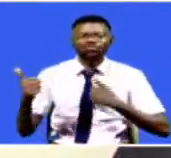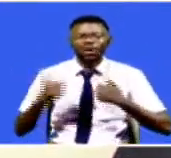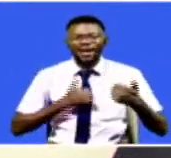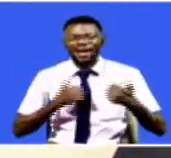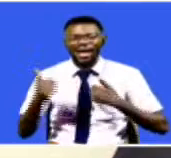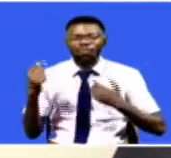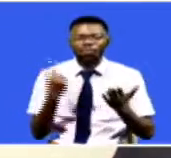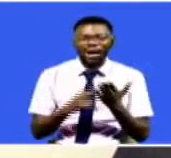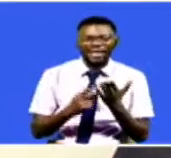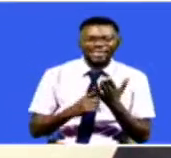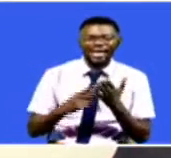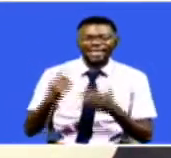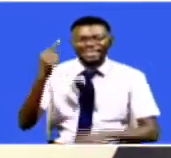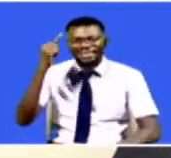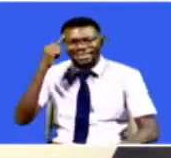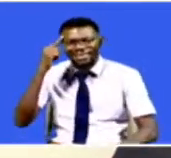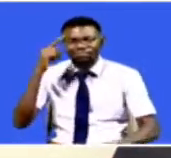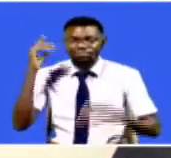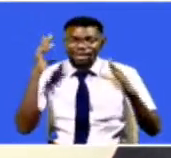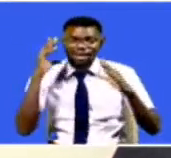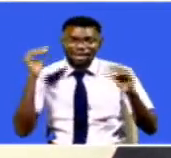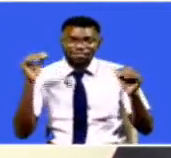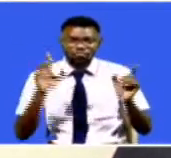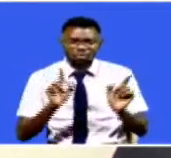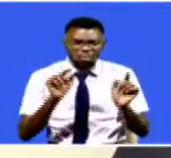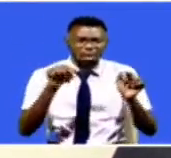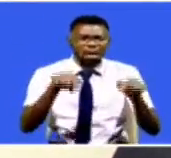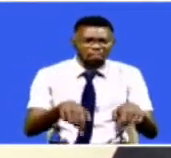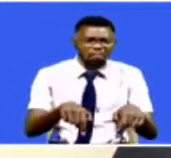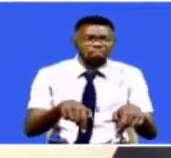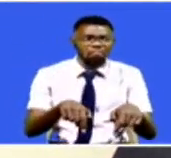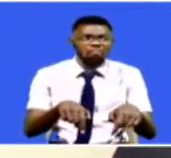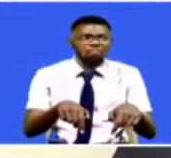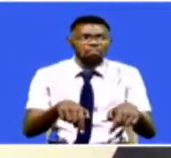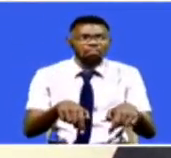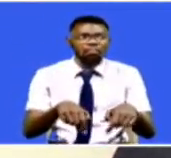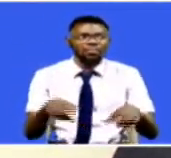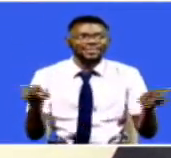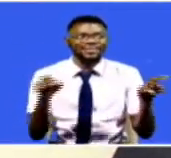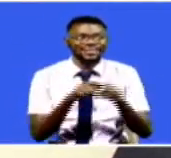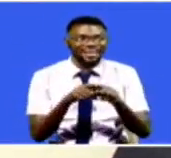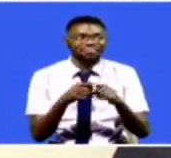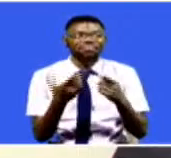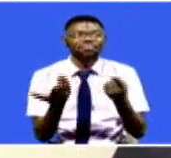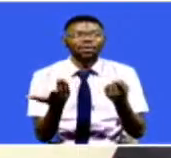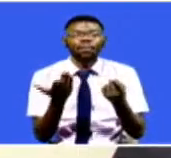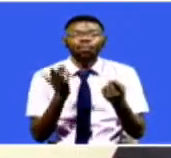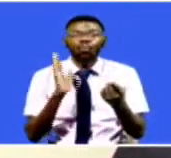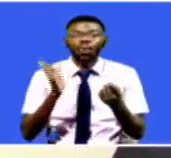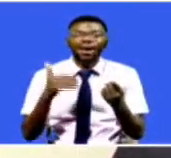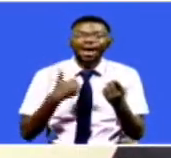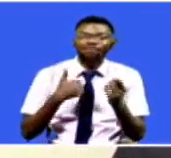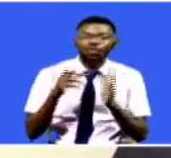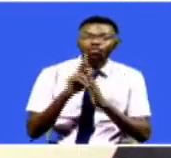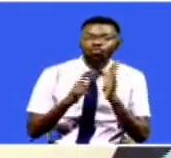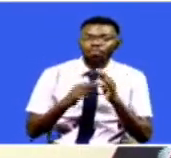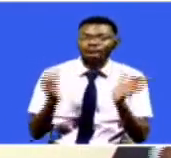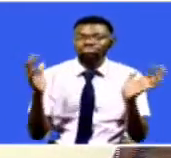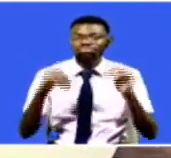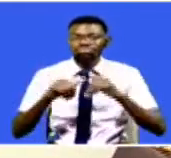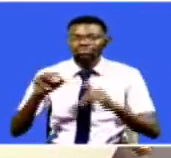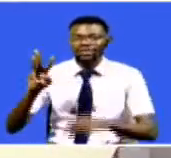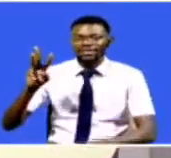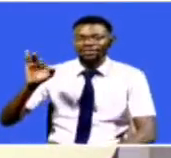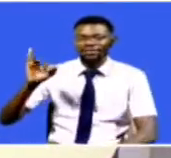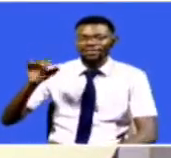the Netherlands, and host Kenya, will attend a tournament administration and rules seminar to be held at the Windosr Golf Club. Now, it's the first